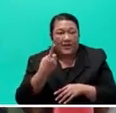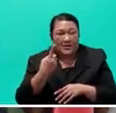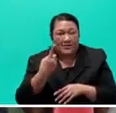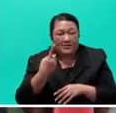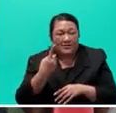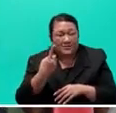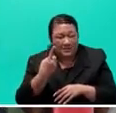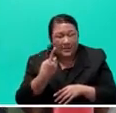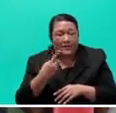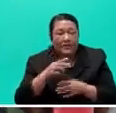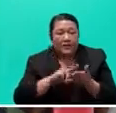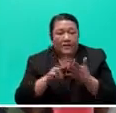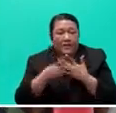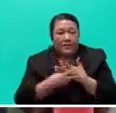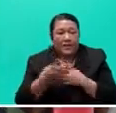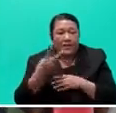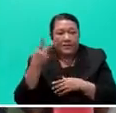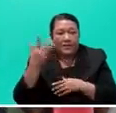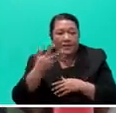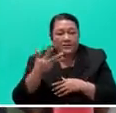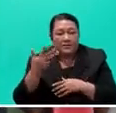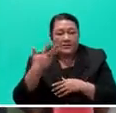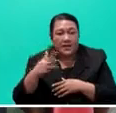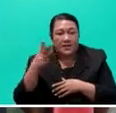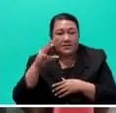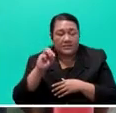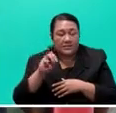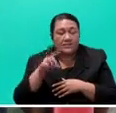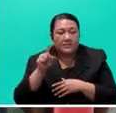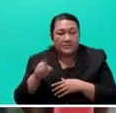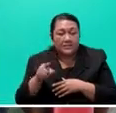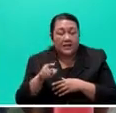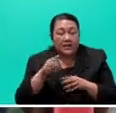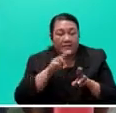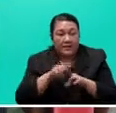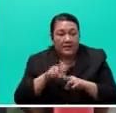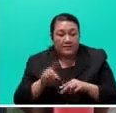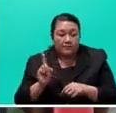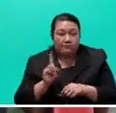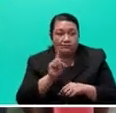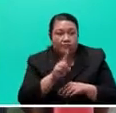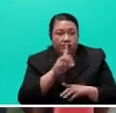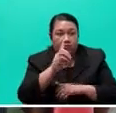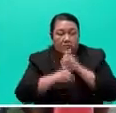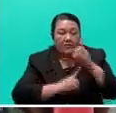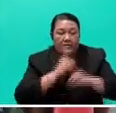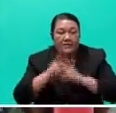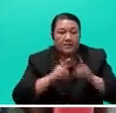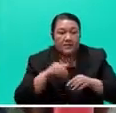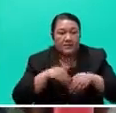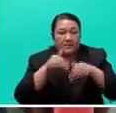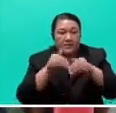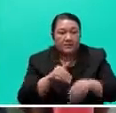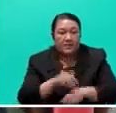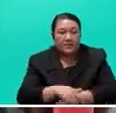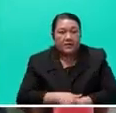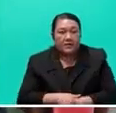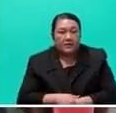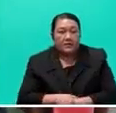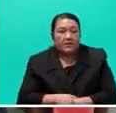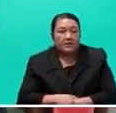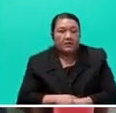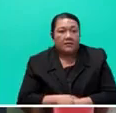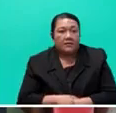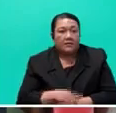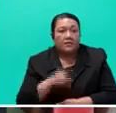1990. Fiji is a state party to the World Heritage Convention. It is required under the World Heritage Convention to